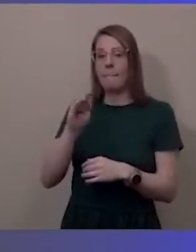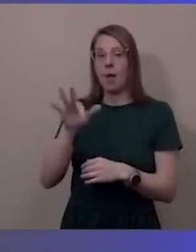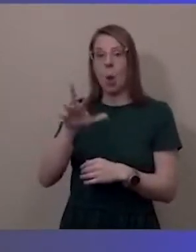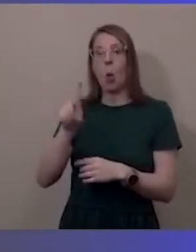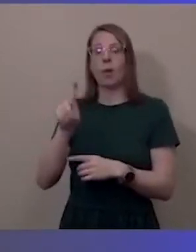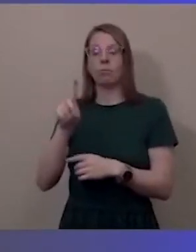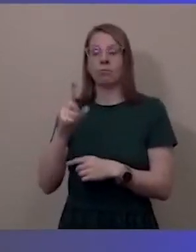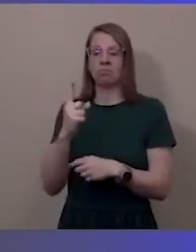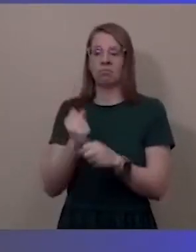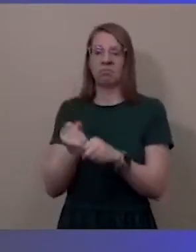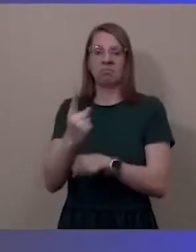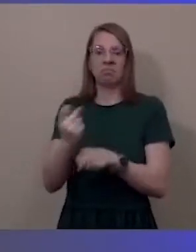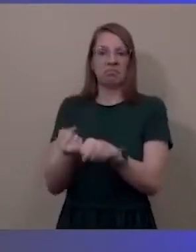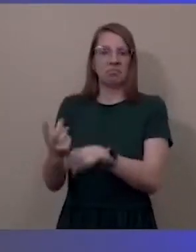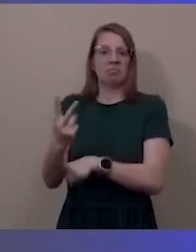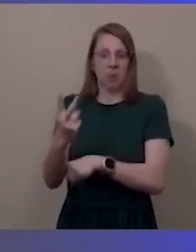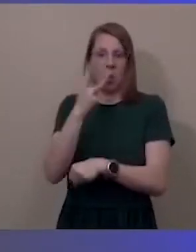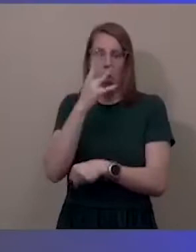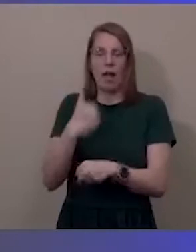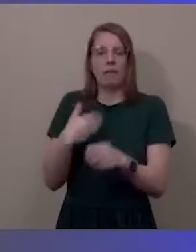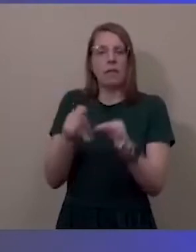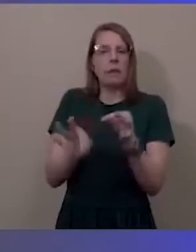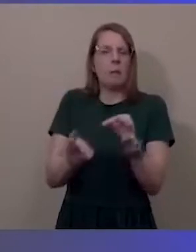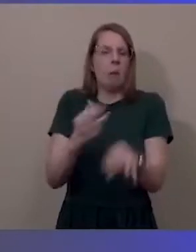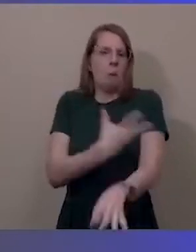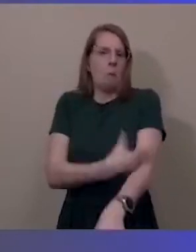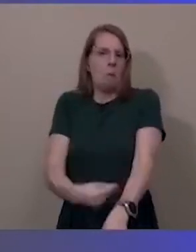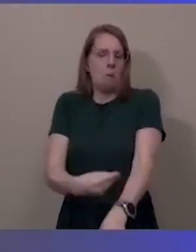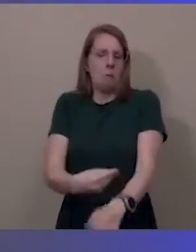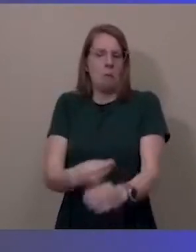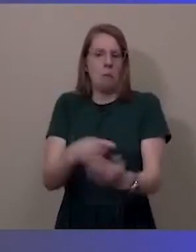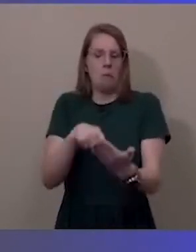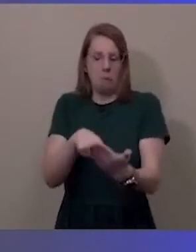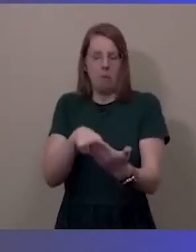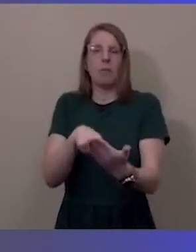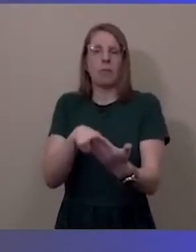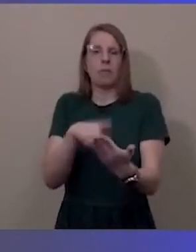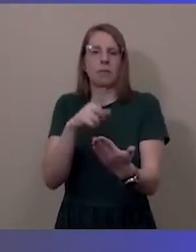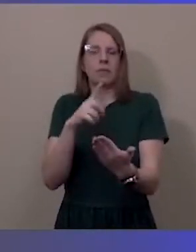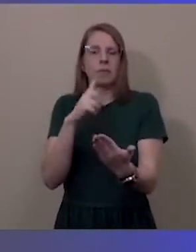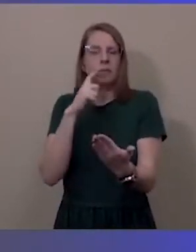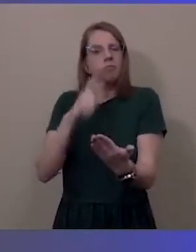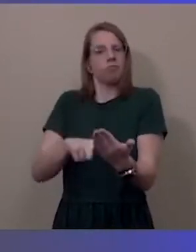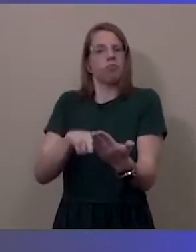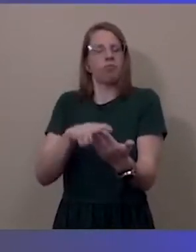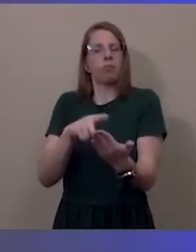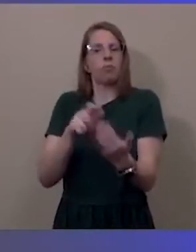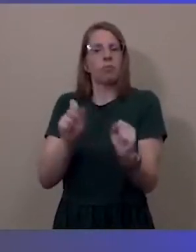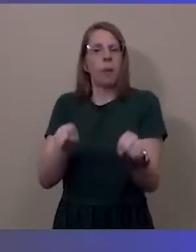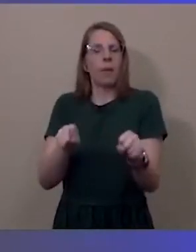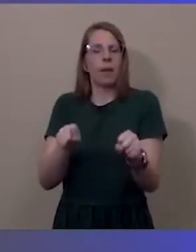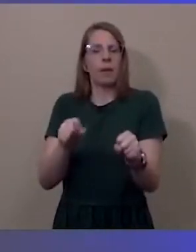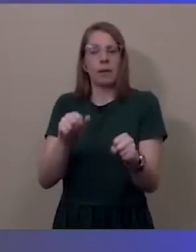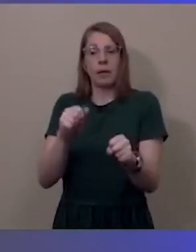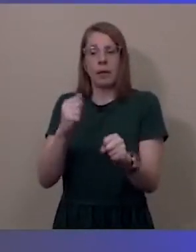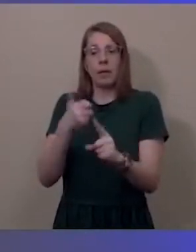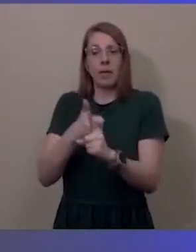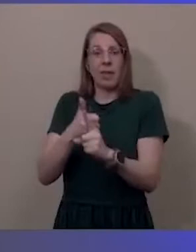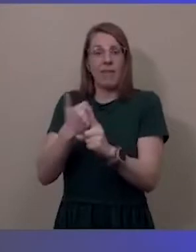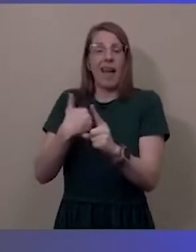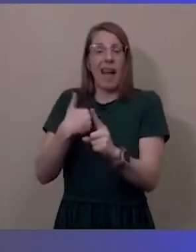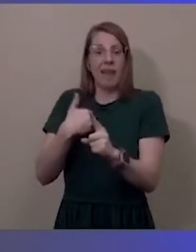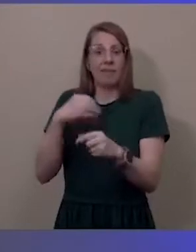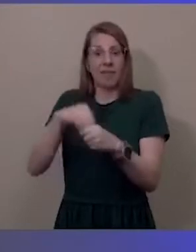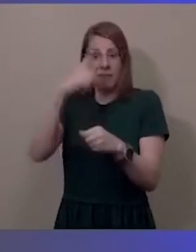years we're going to have simple blood tests that will tell us or give us sort of a probability of does somebody have amyloid in their brain